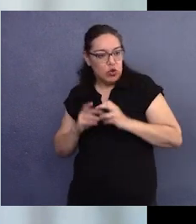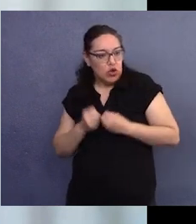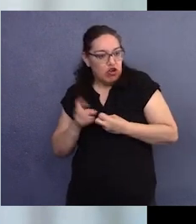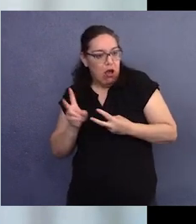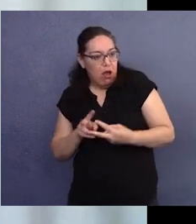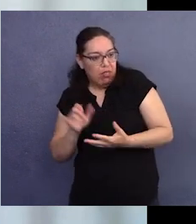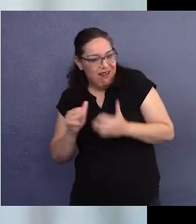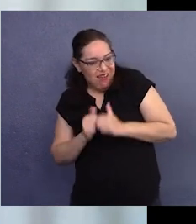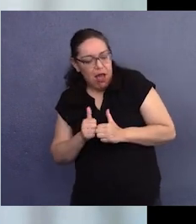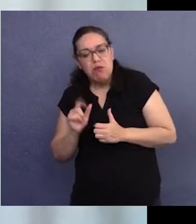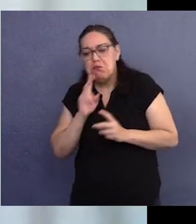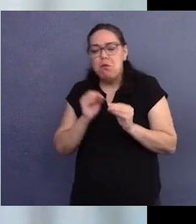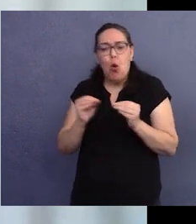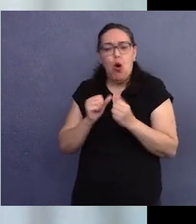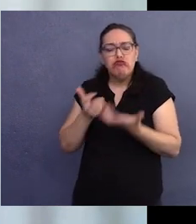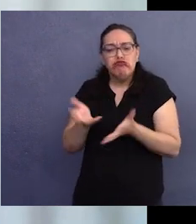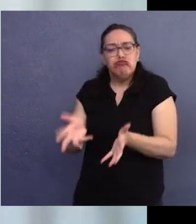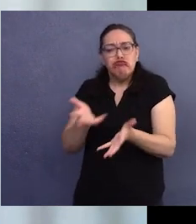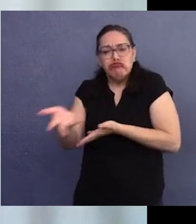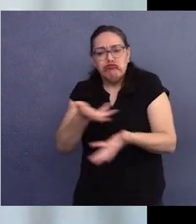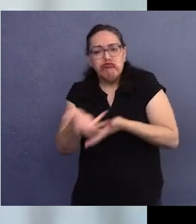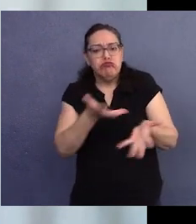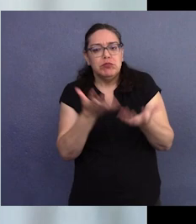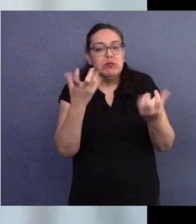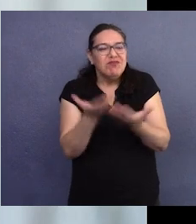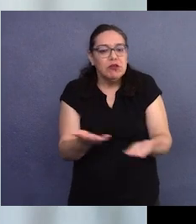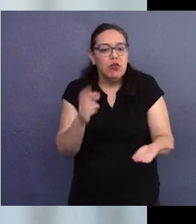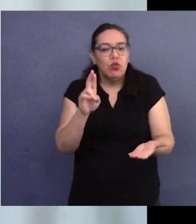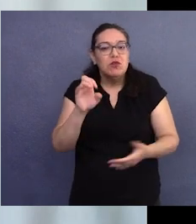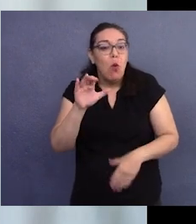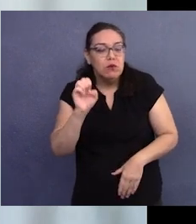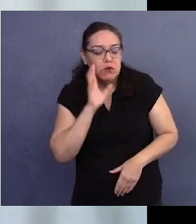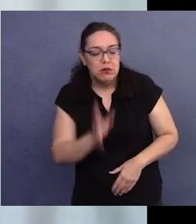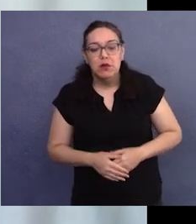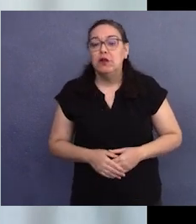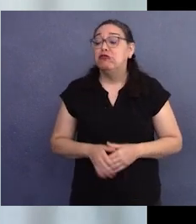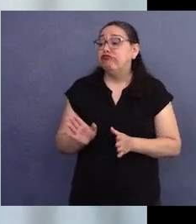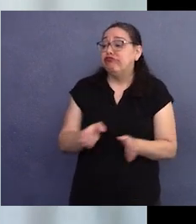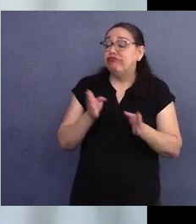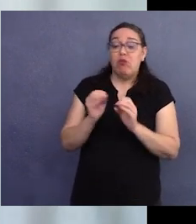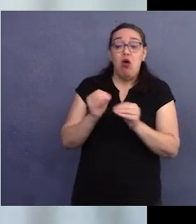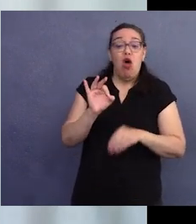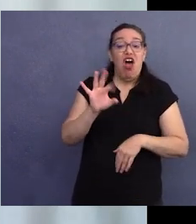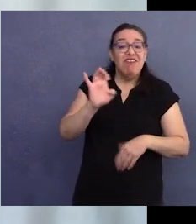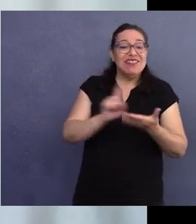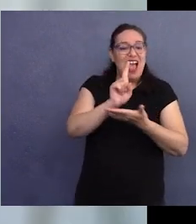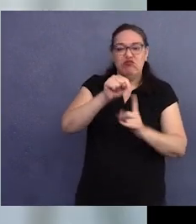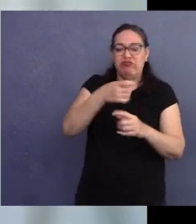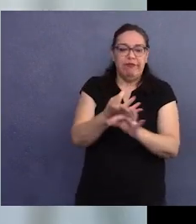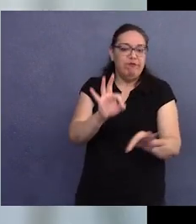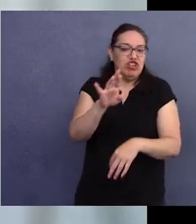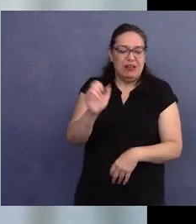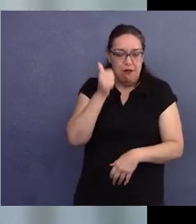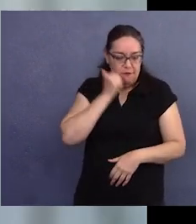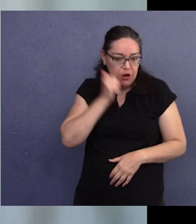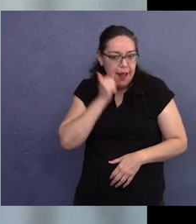be very conversational with a lot of resources. And then office hours are free. It's every day, like I